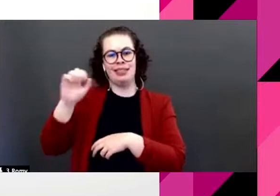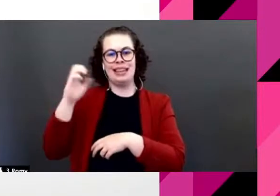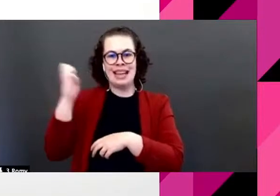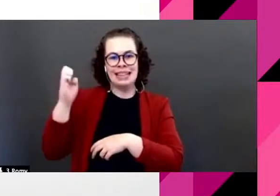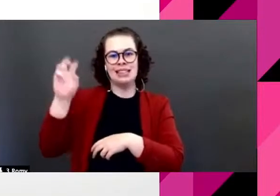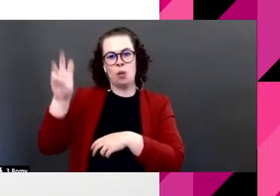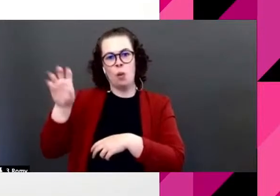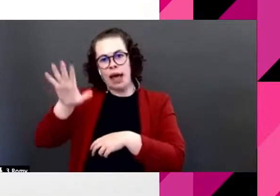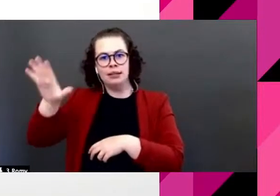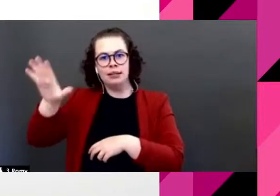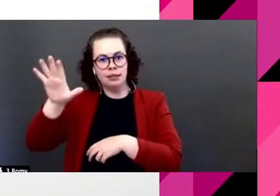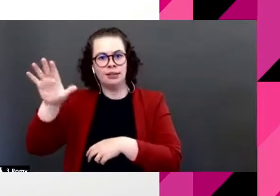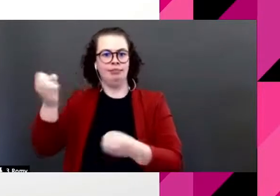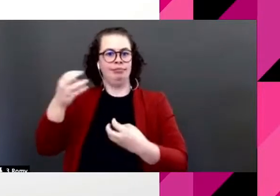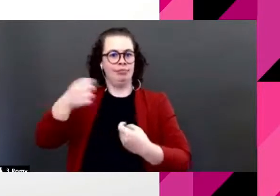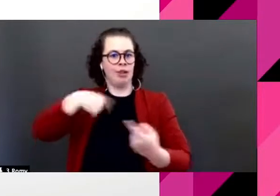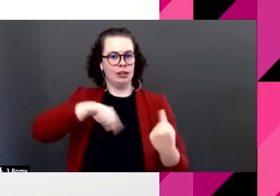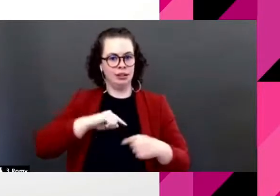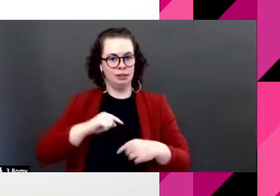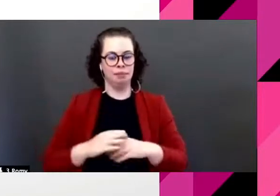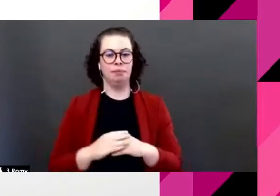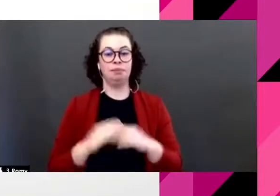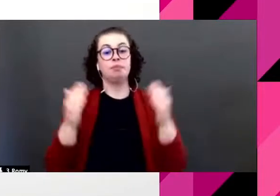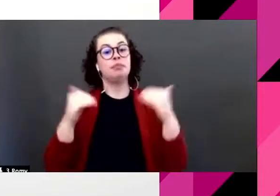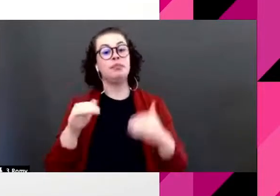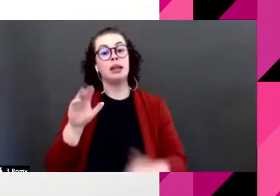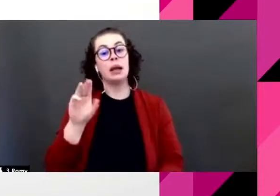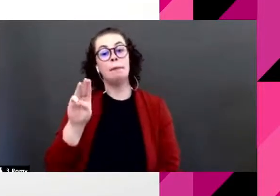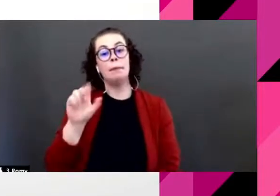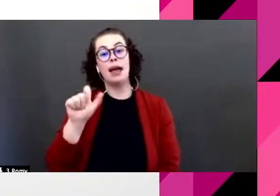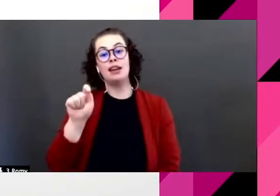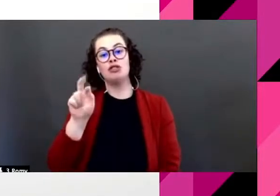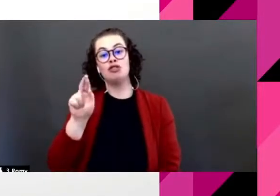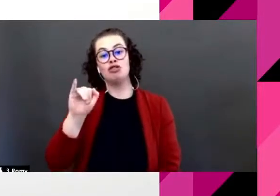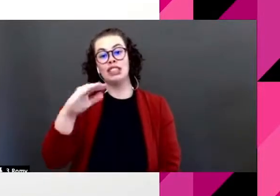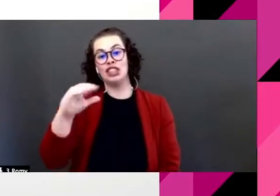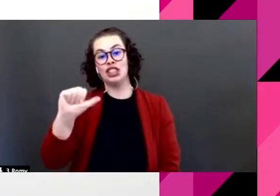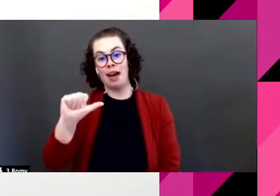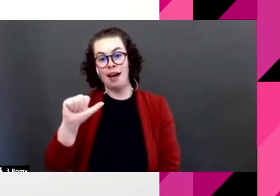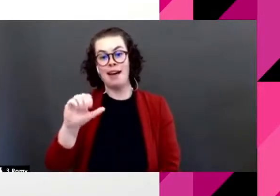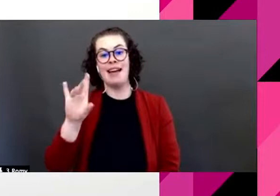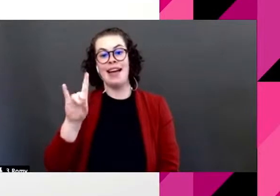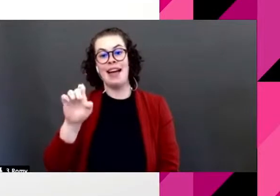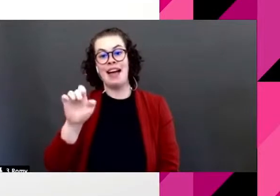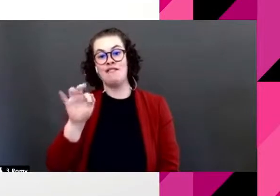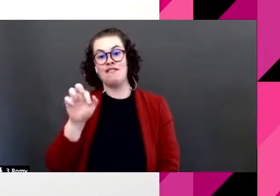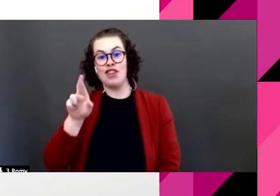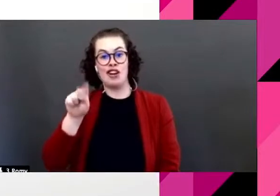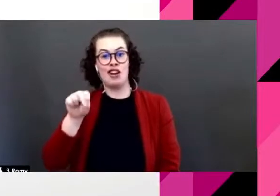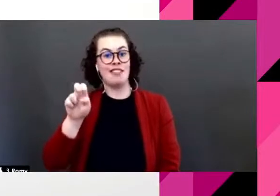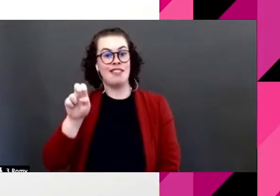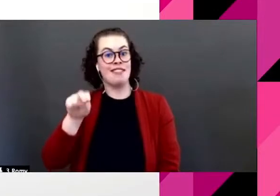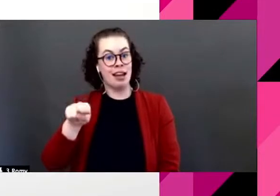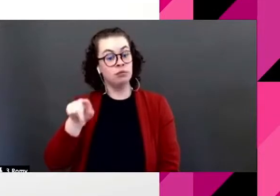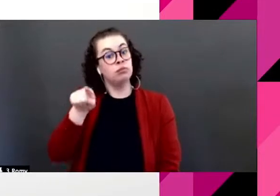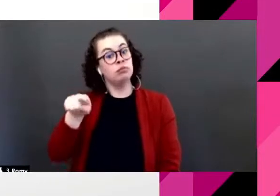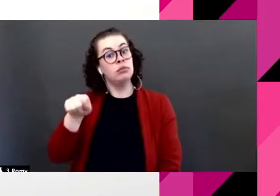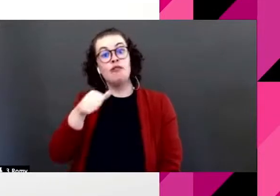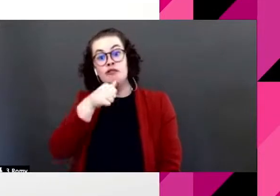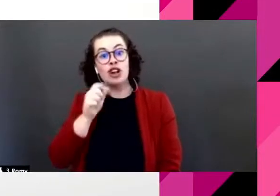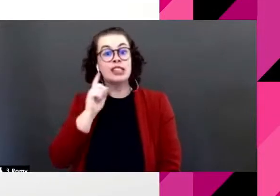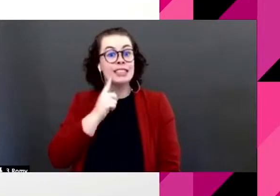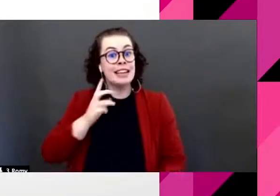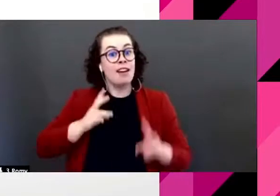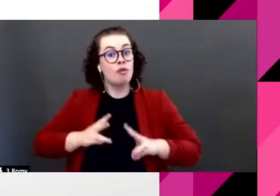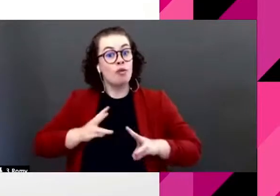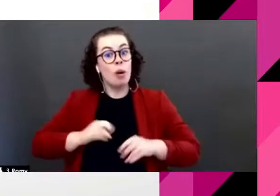historic event of Patricia Heffernan becoming the first deaf person to sit on a jury and take part in deliberations